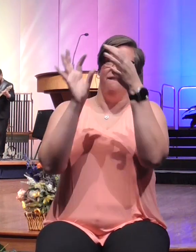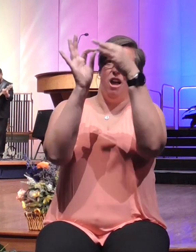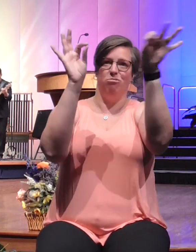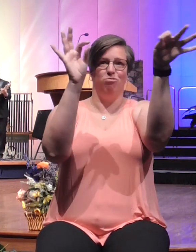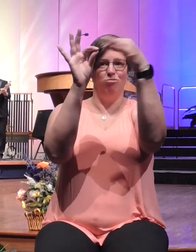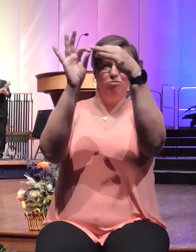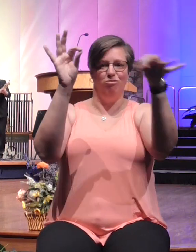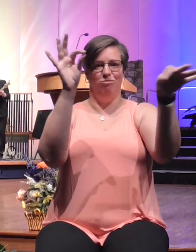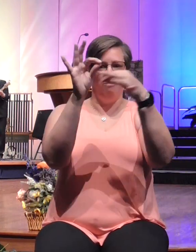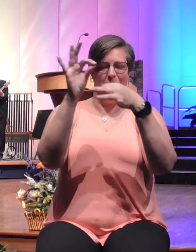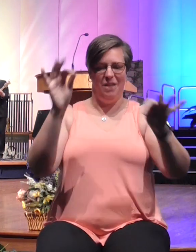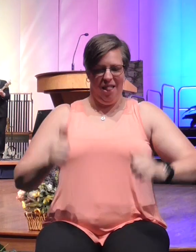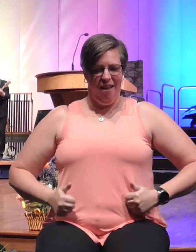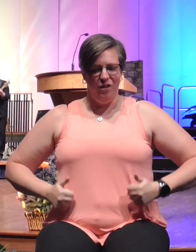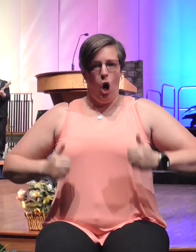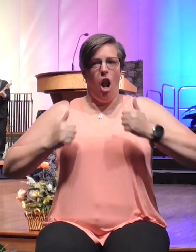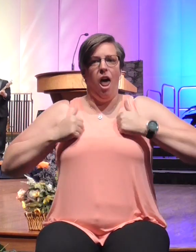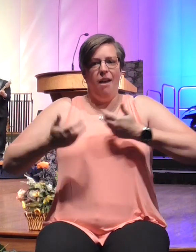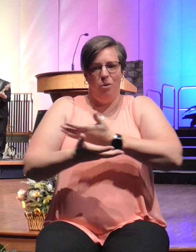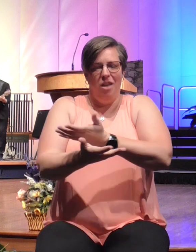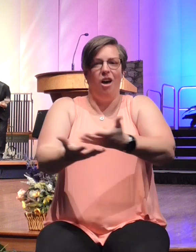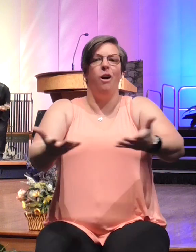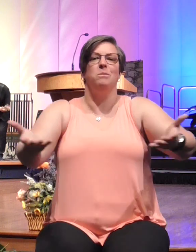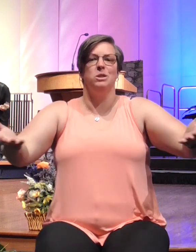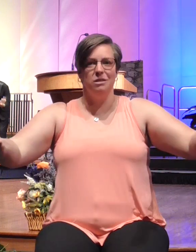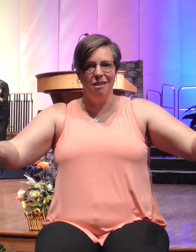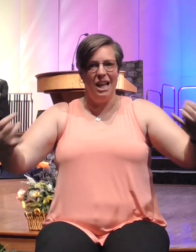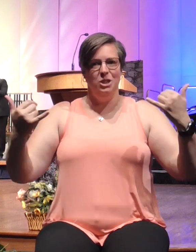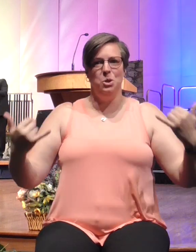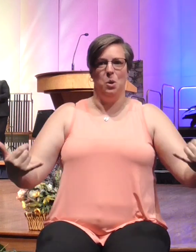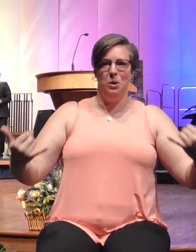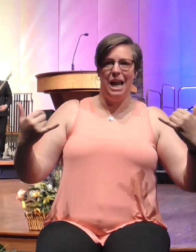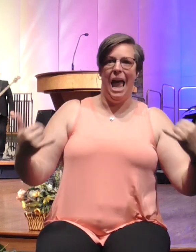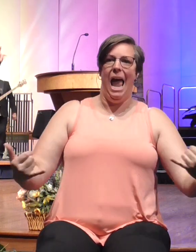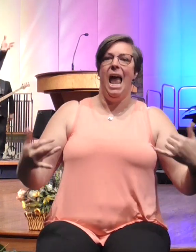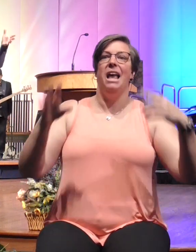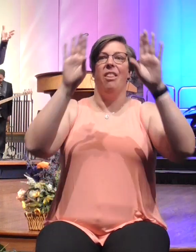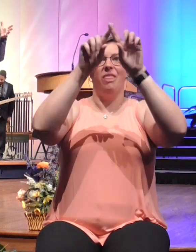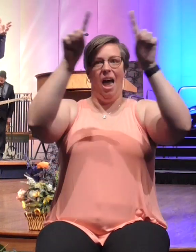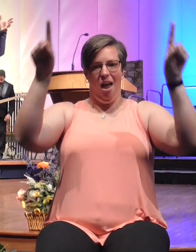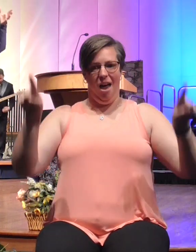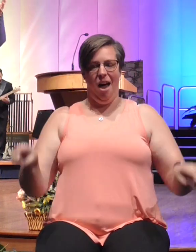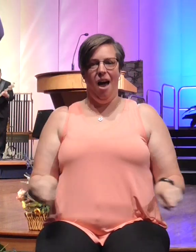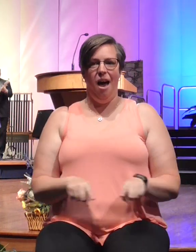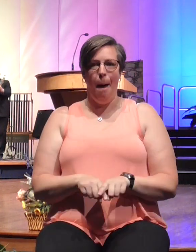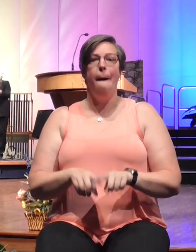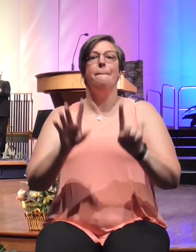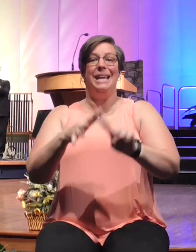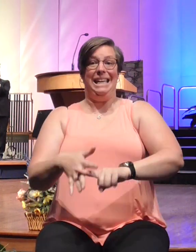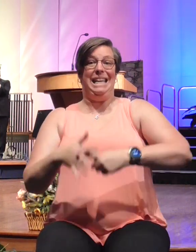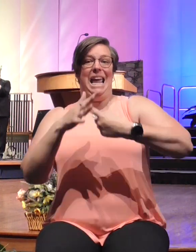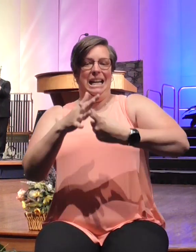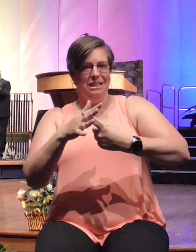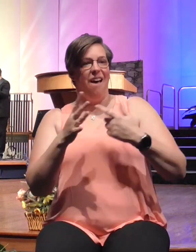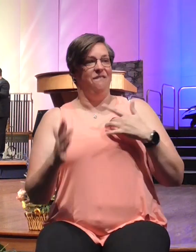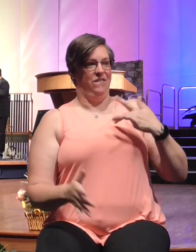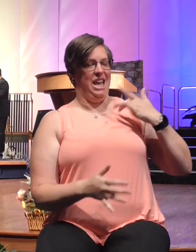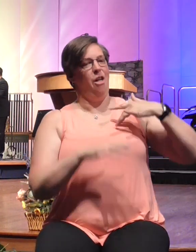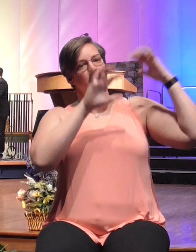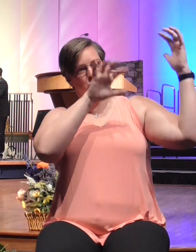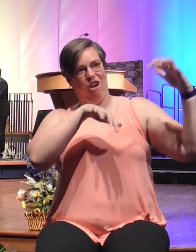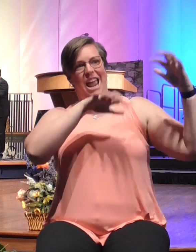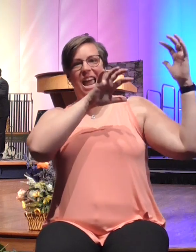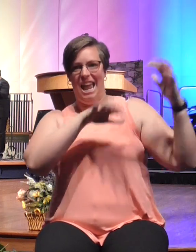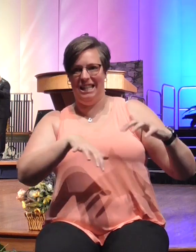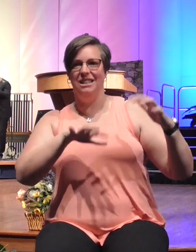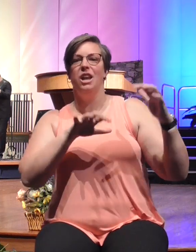live your life with arms wide open. Today is where your book begins, feel the rain on your skin. No one else